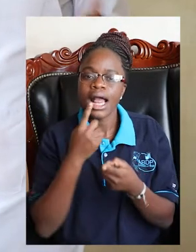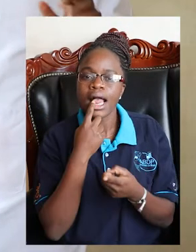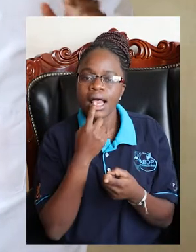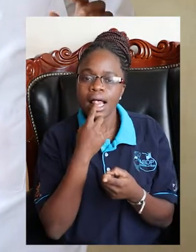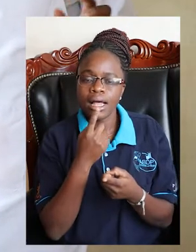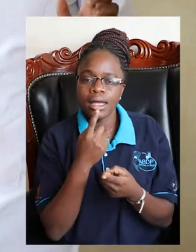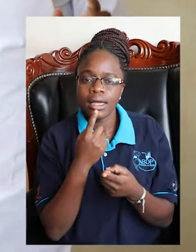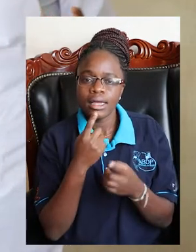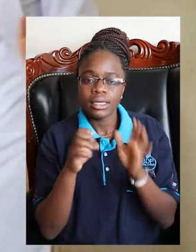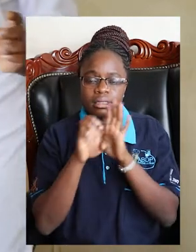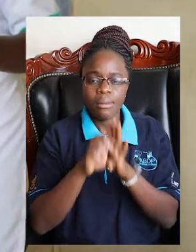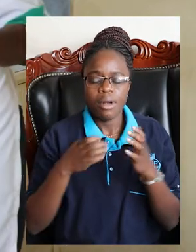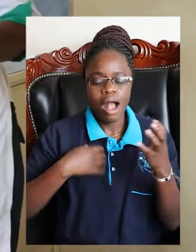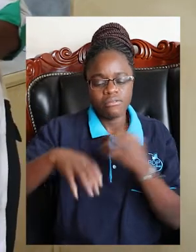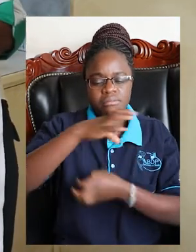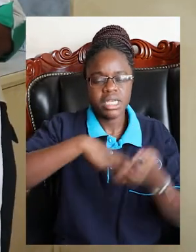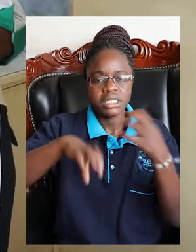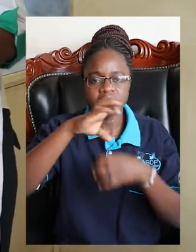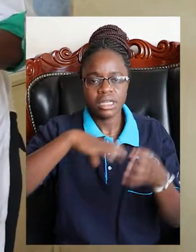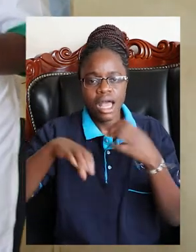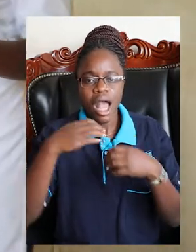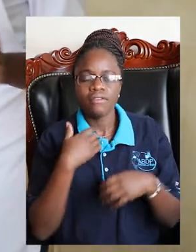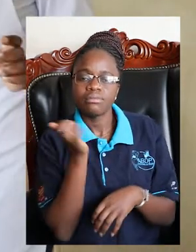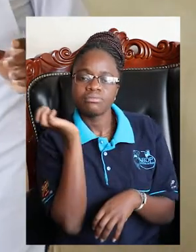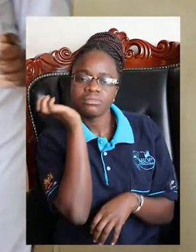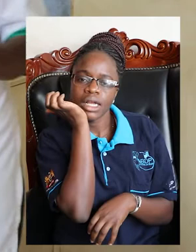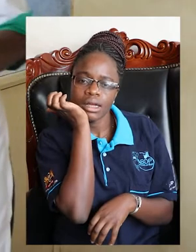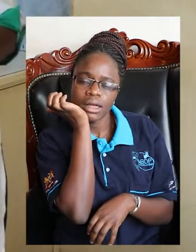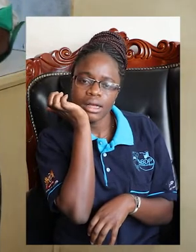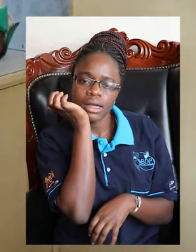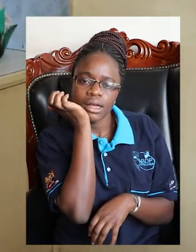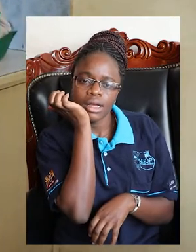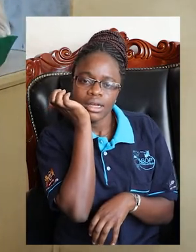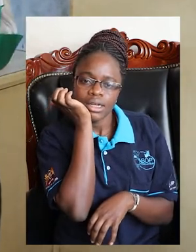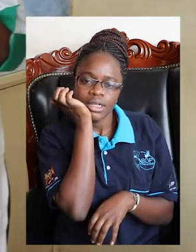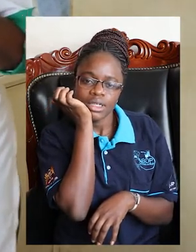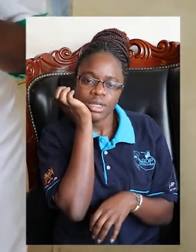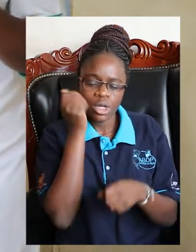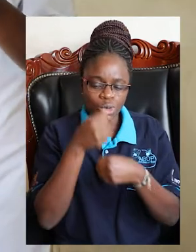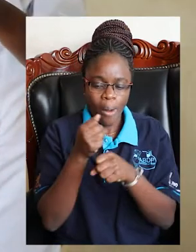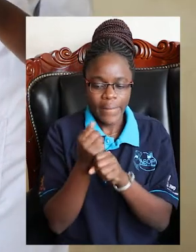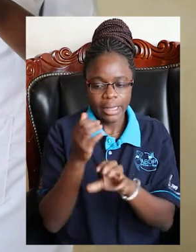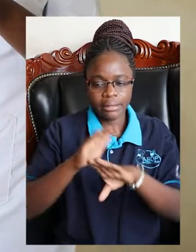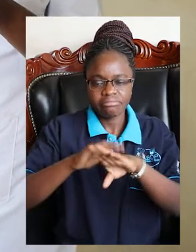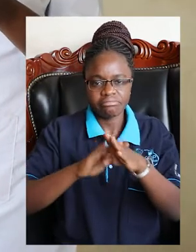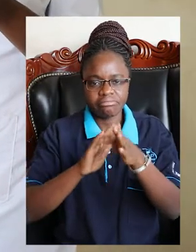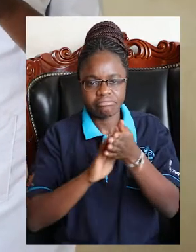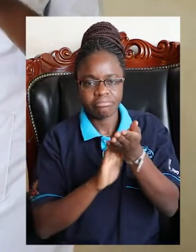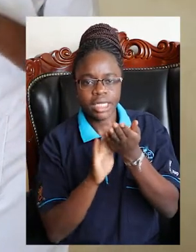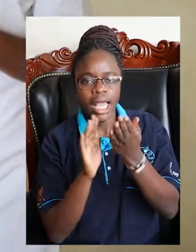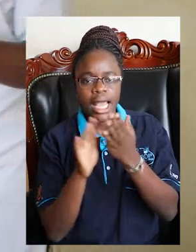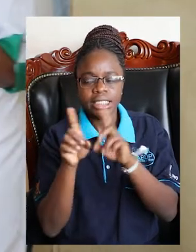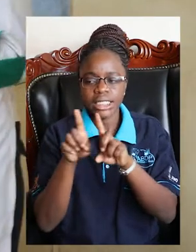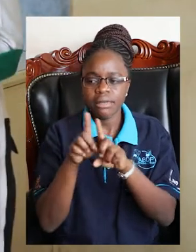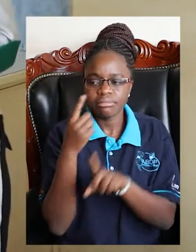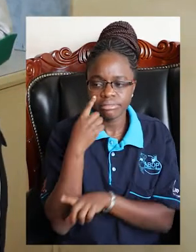like spices, it is okay. So for us, we used mixed spices. You use some lemon in the coating, some lemon and lemon